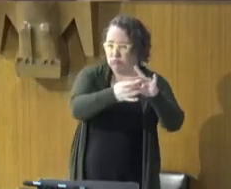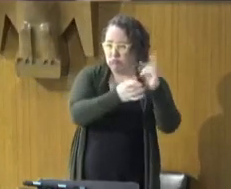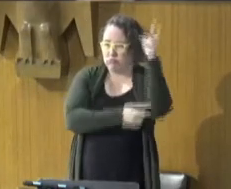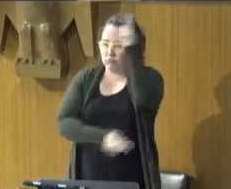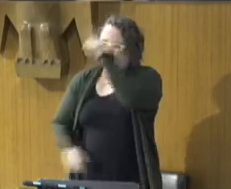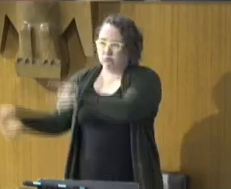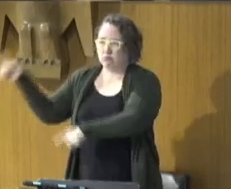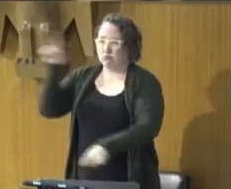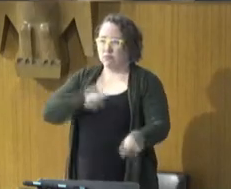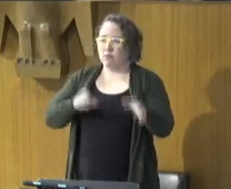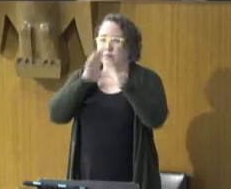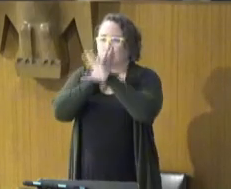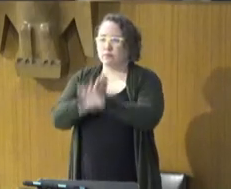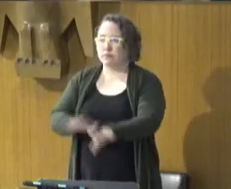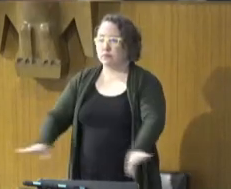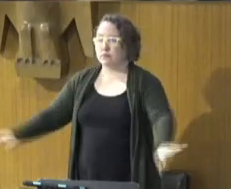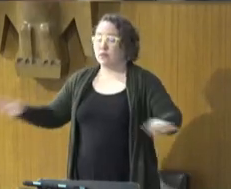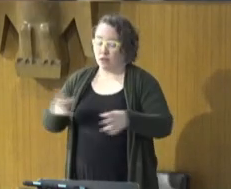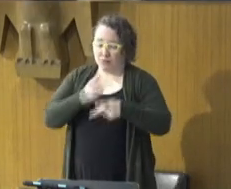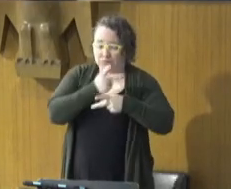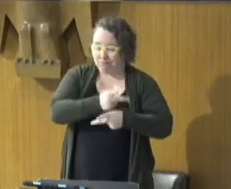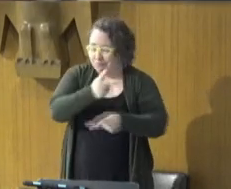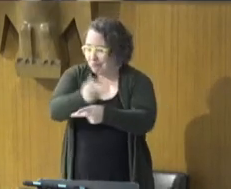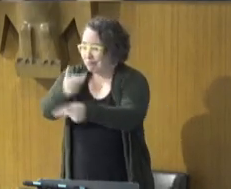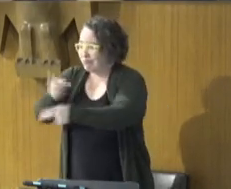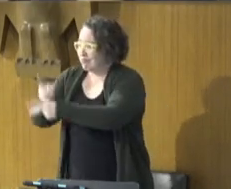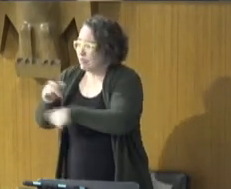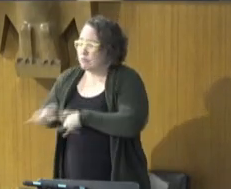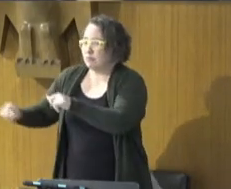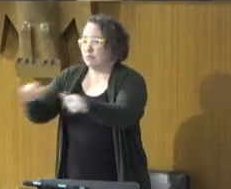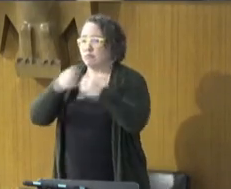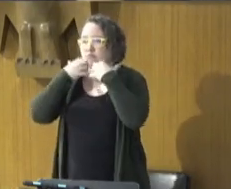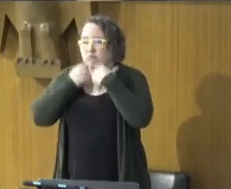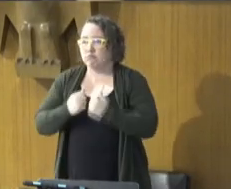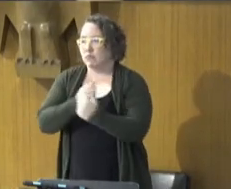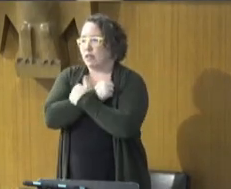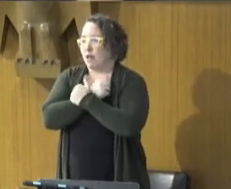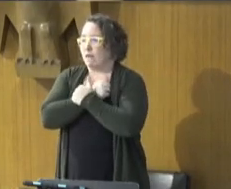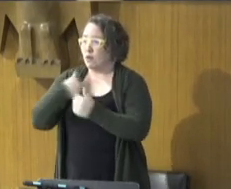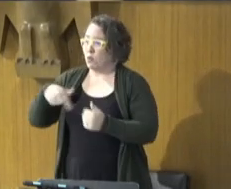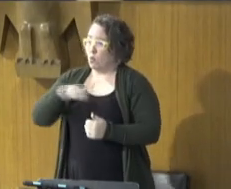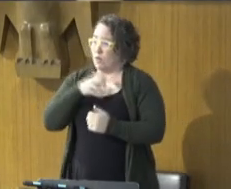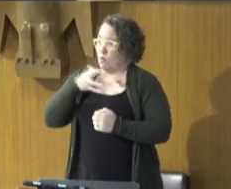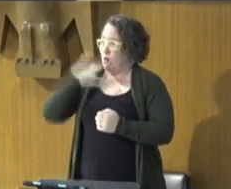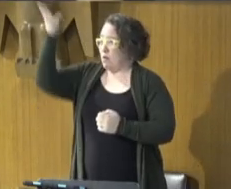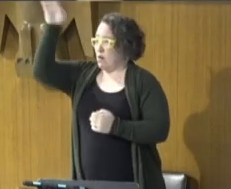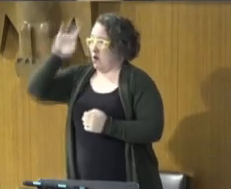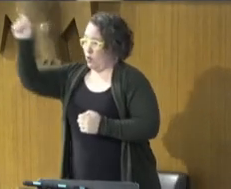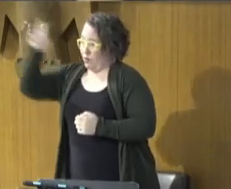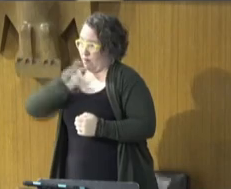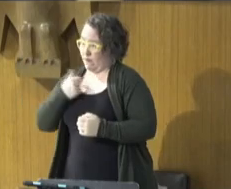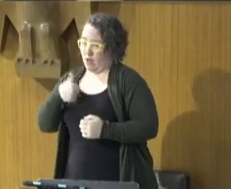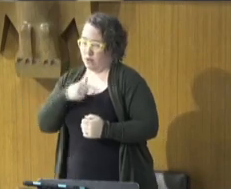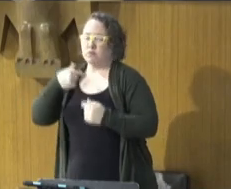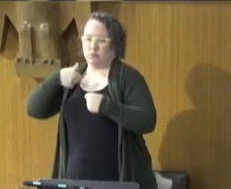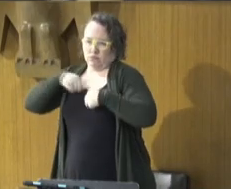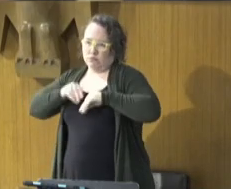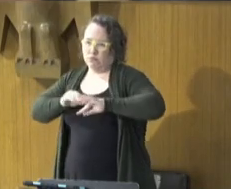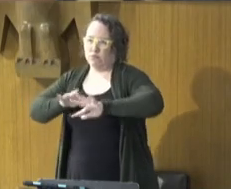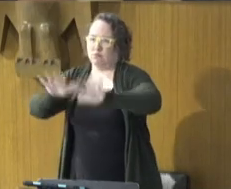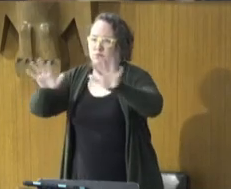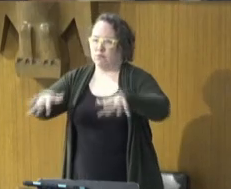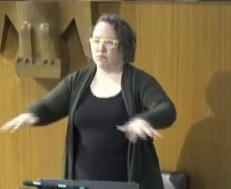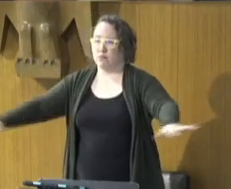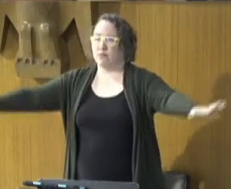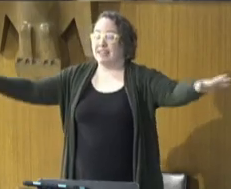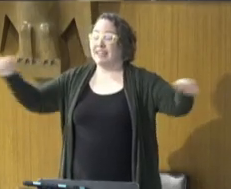one another, treated with the same love with which we would want to be treated. If you're on board with that vision,